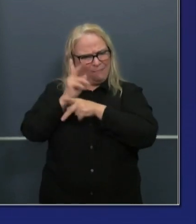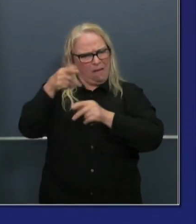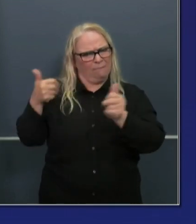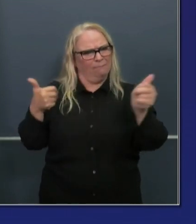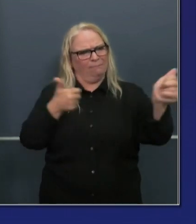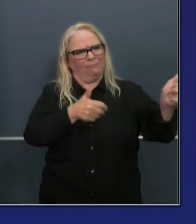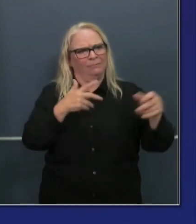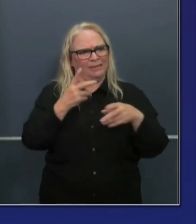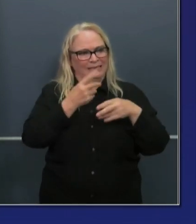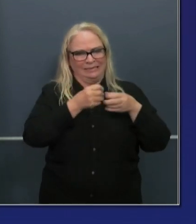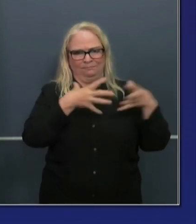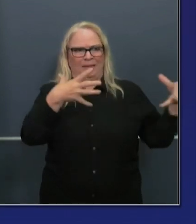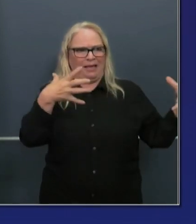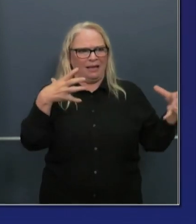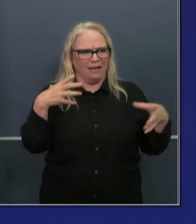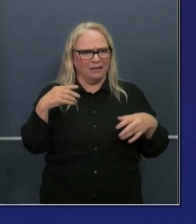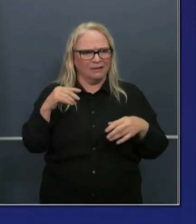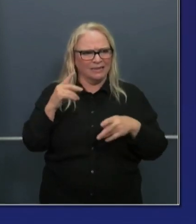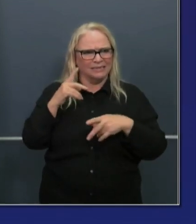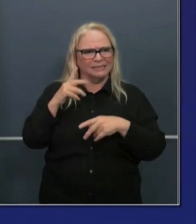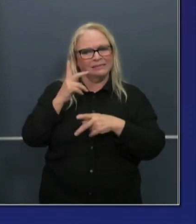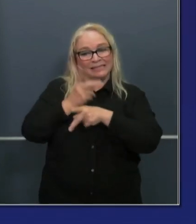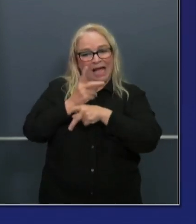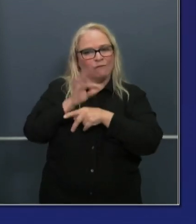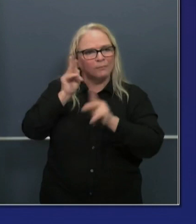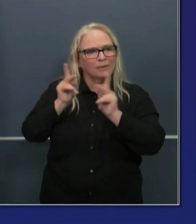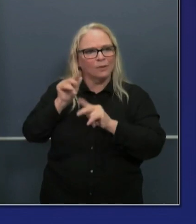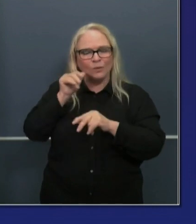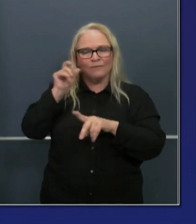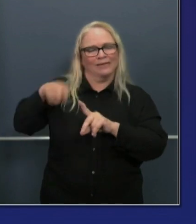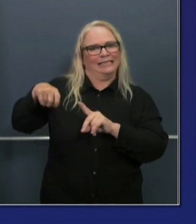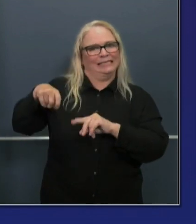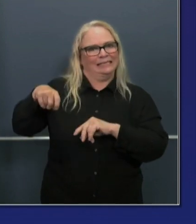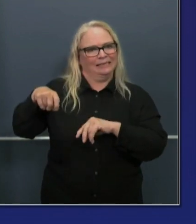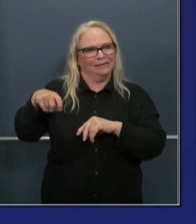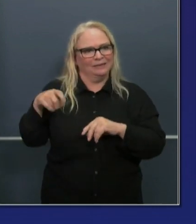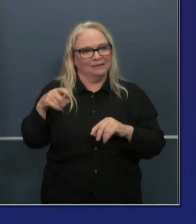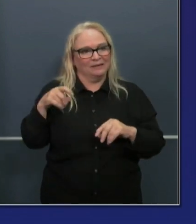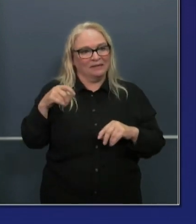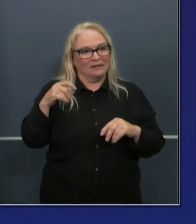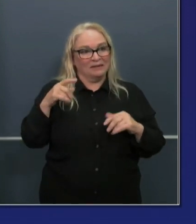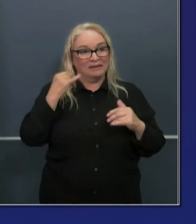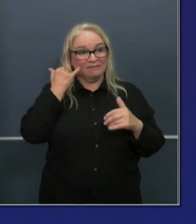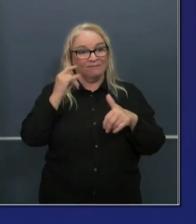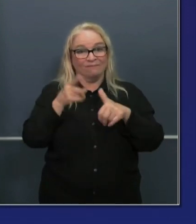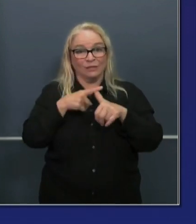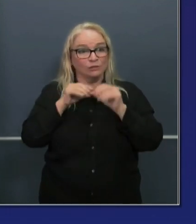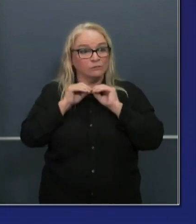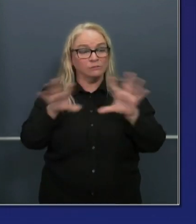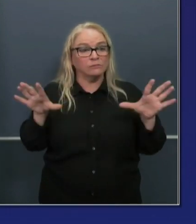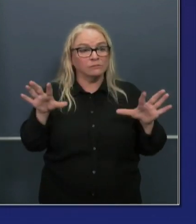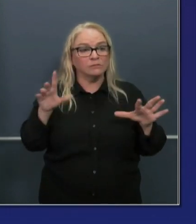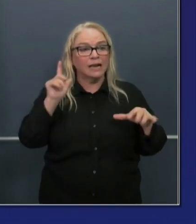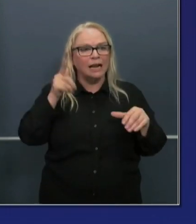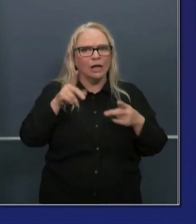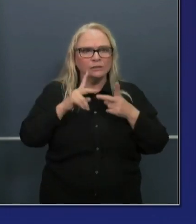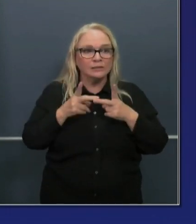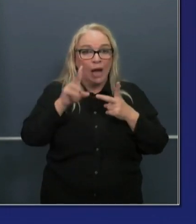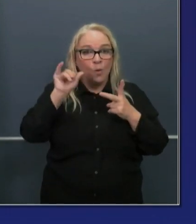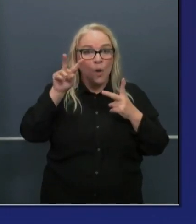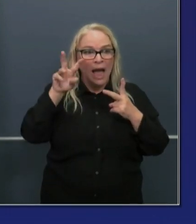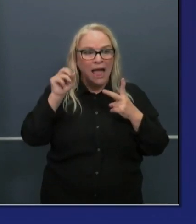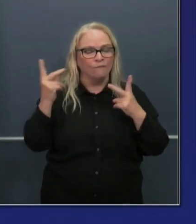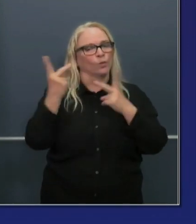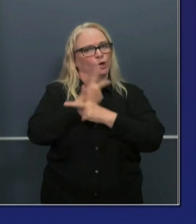indeed we saw a surge in the first wave or the expectation of entering the second wave in the fall of